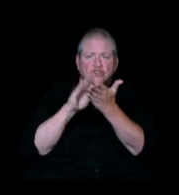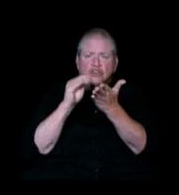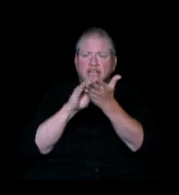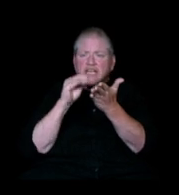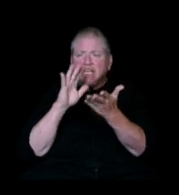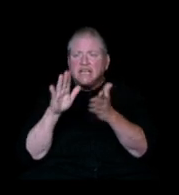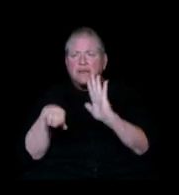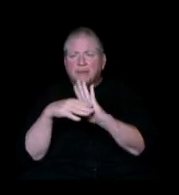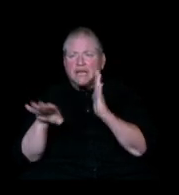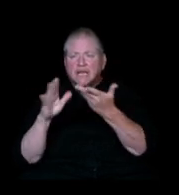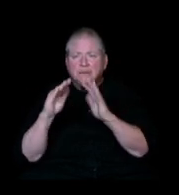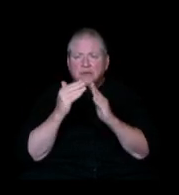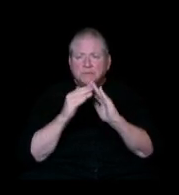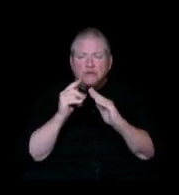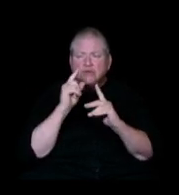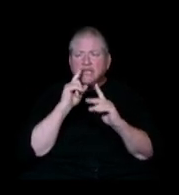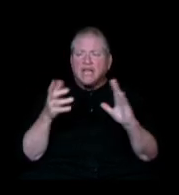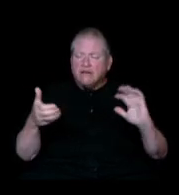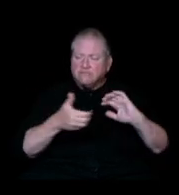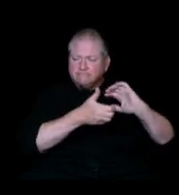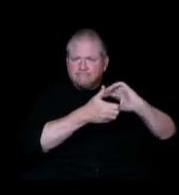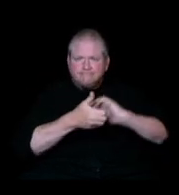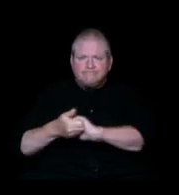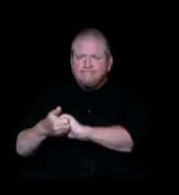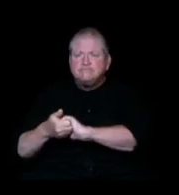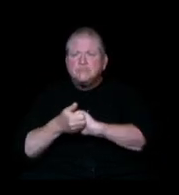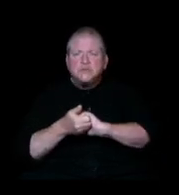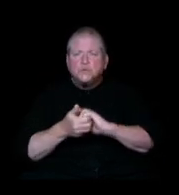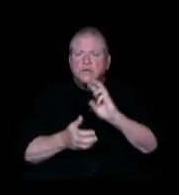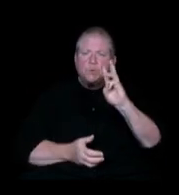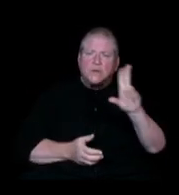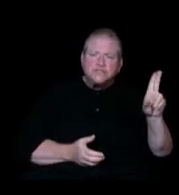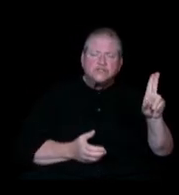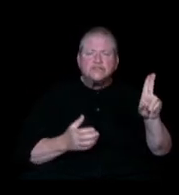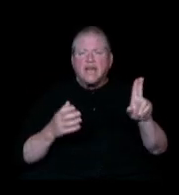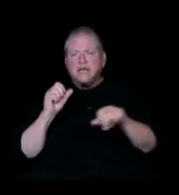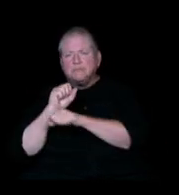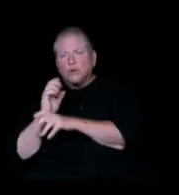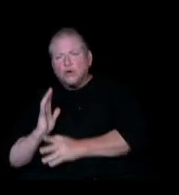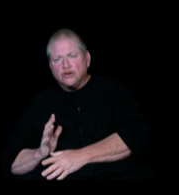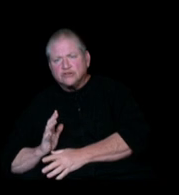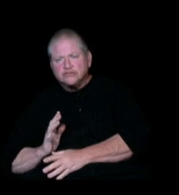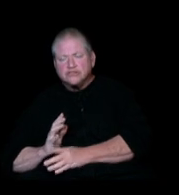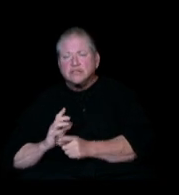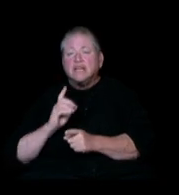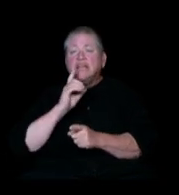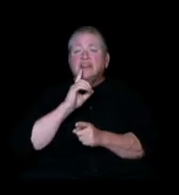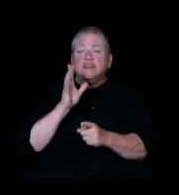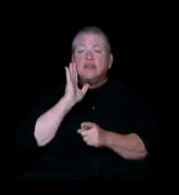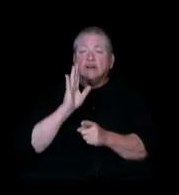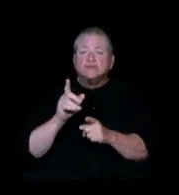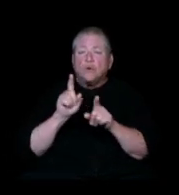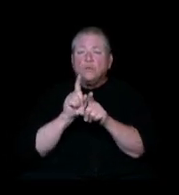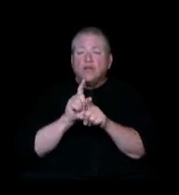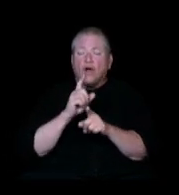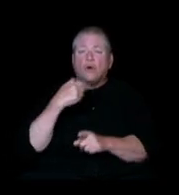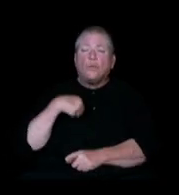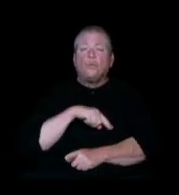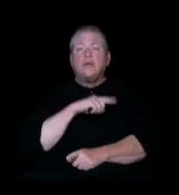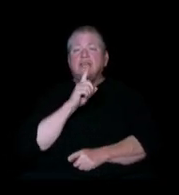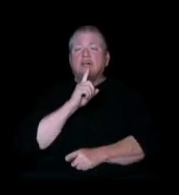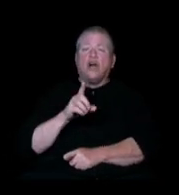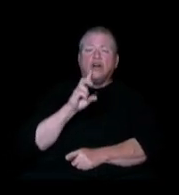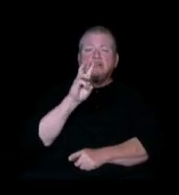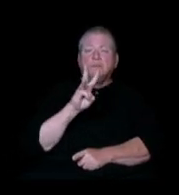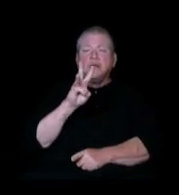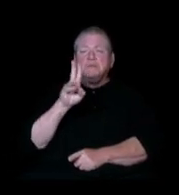fostered employment connections between numerous alumni and local employers. She also developed and directed the student-led We Are